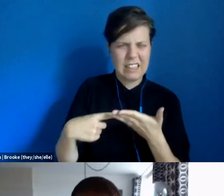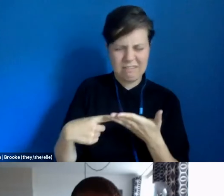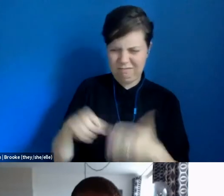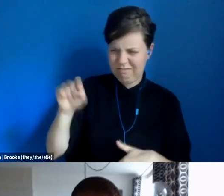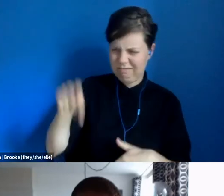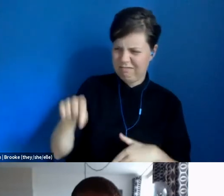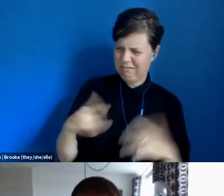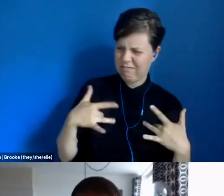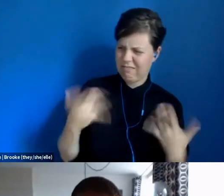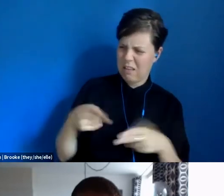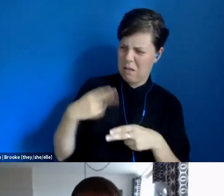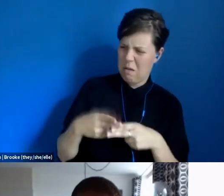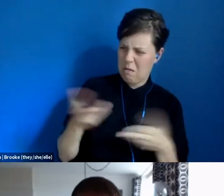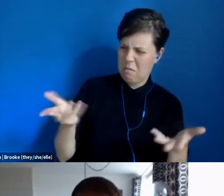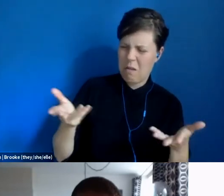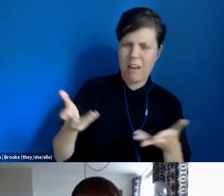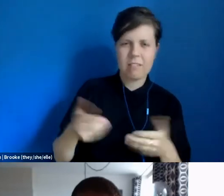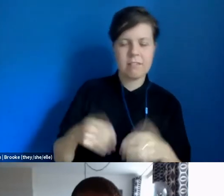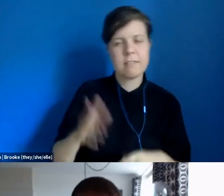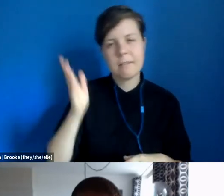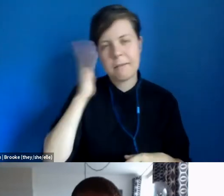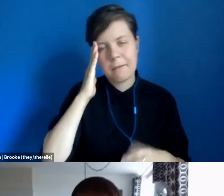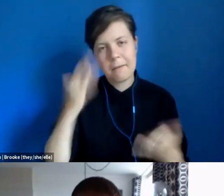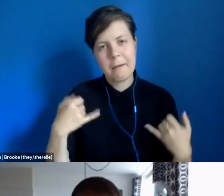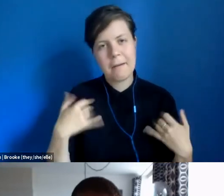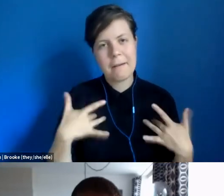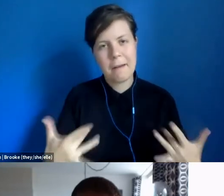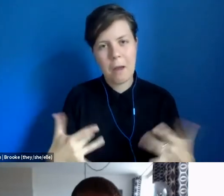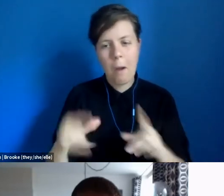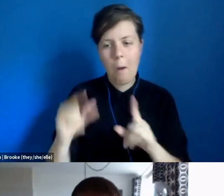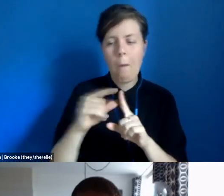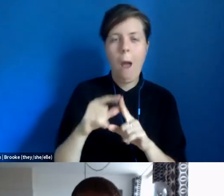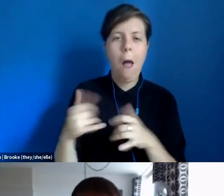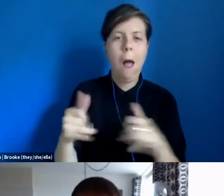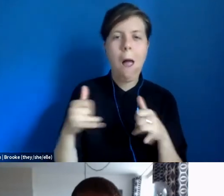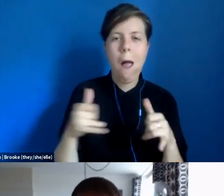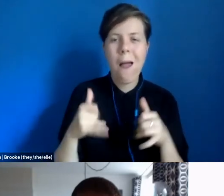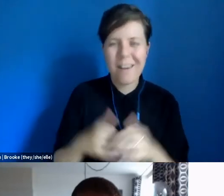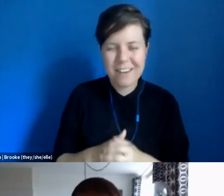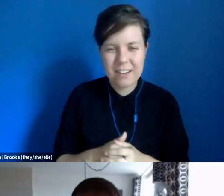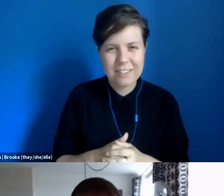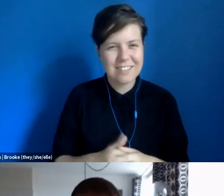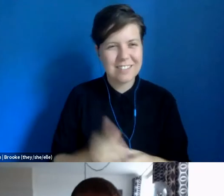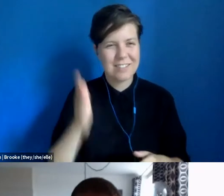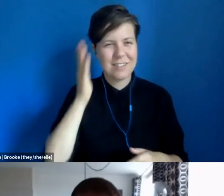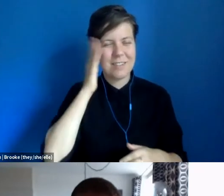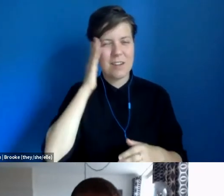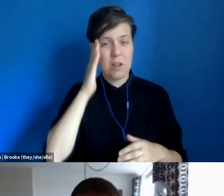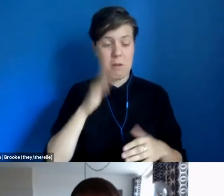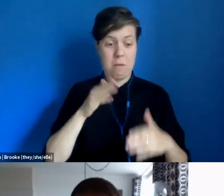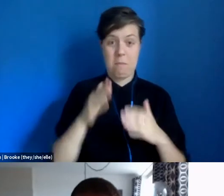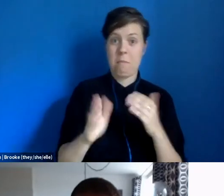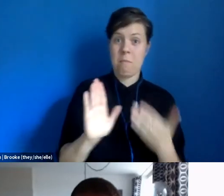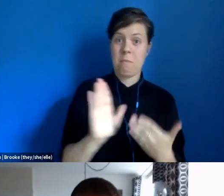it's difficult not to drift into plays on words in these situations. What is acceptable music